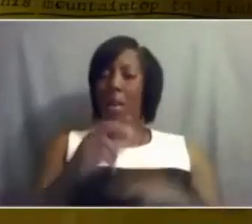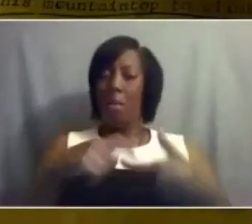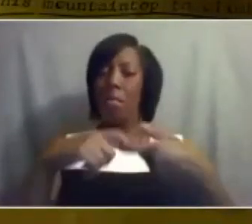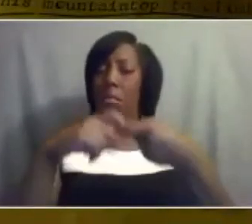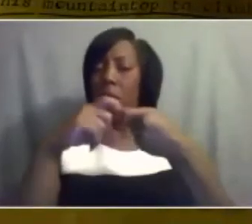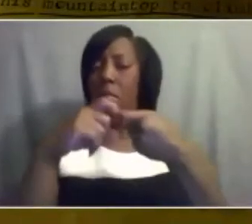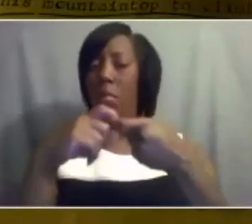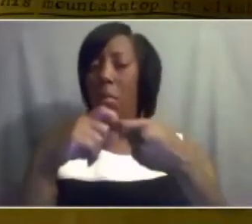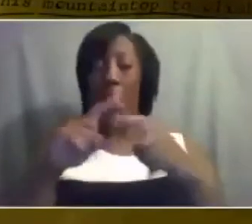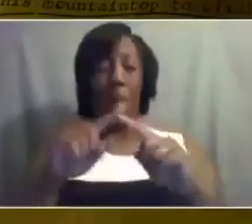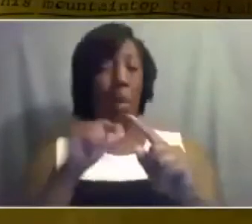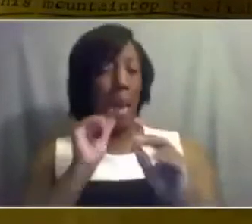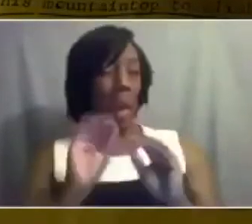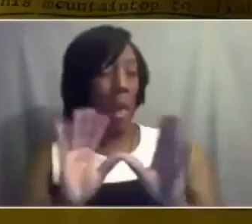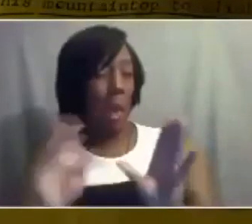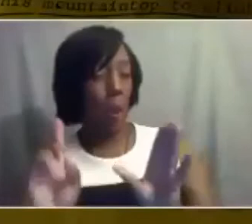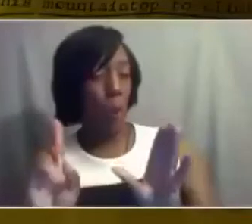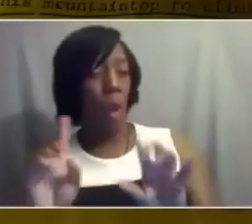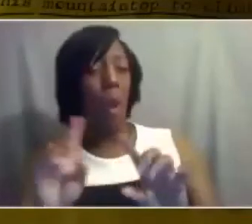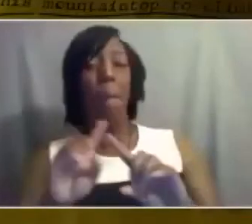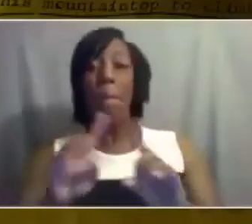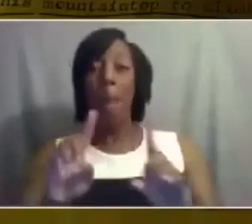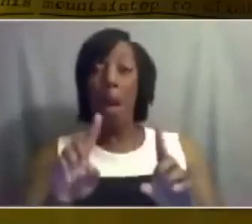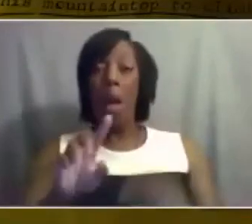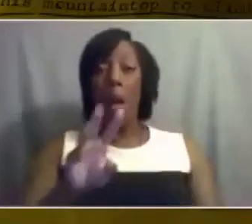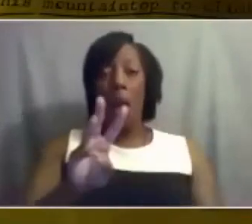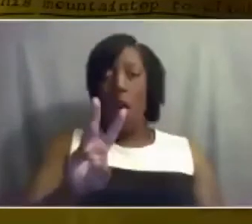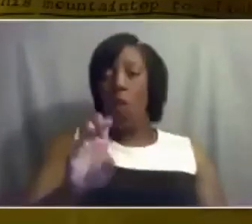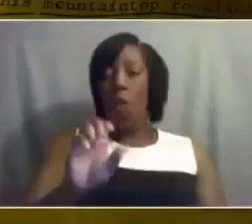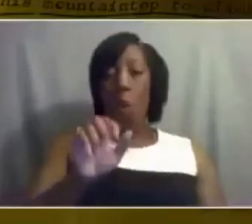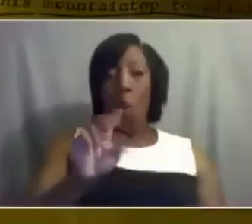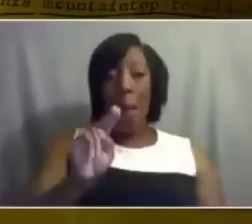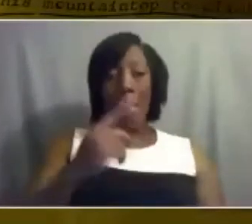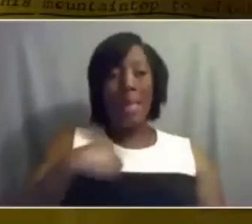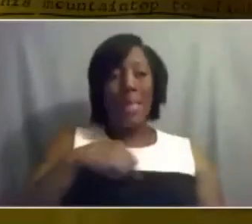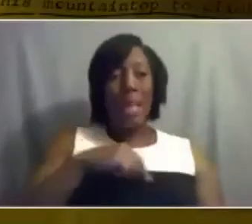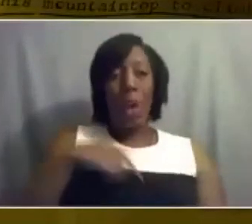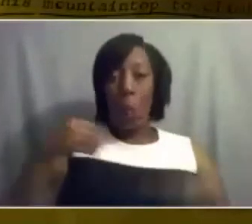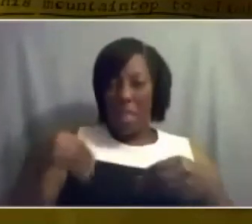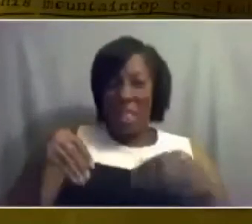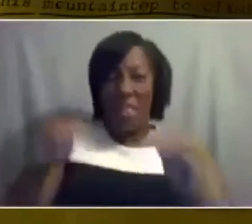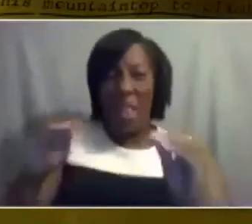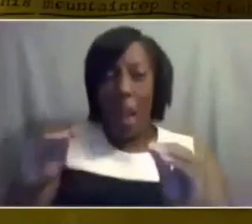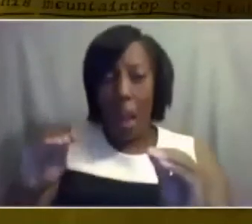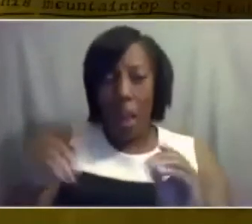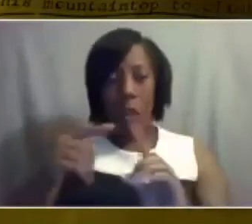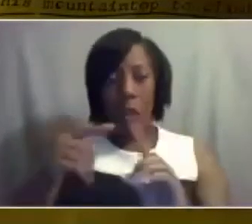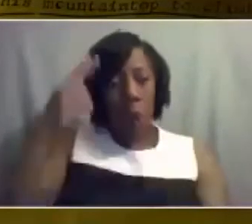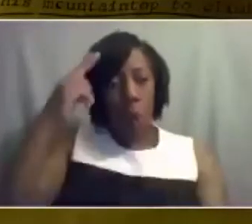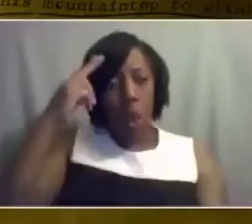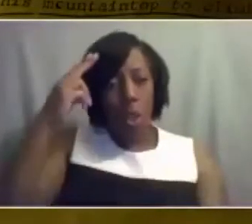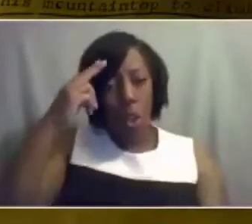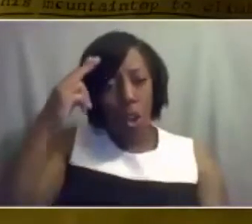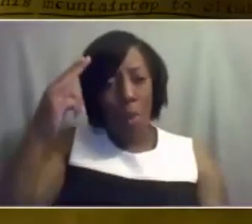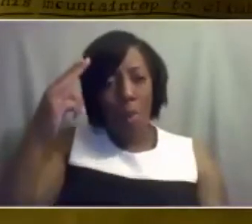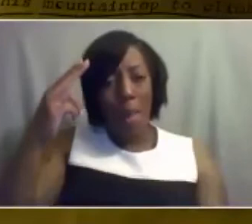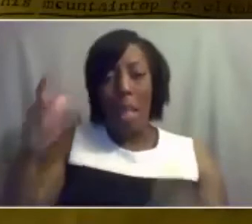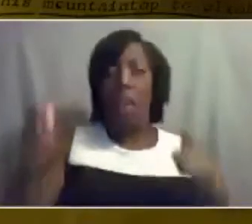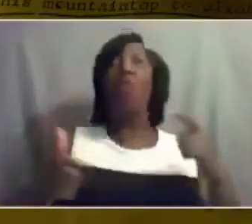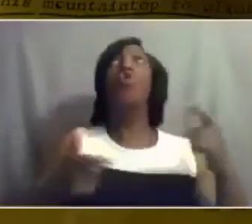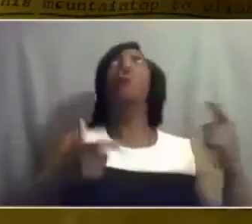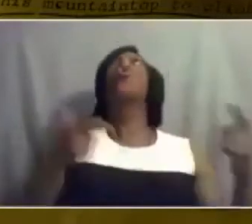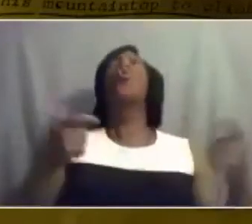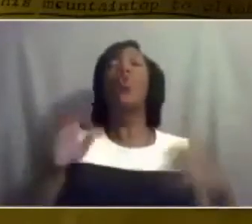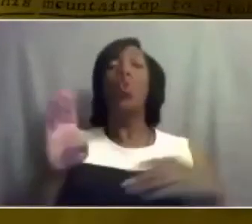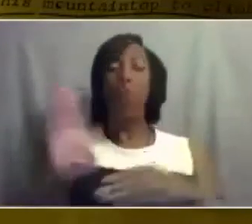is going in the weapons that we sell to the Saudis. This has become a huge business in the United States.